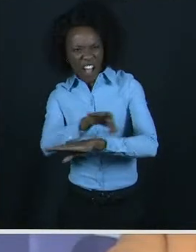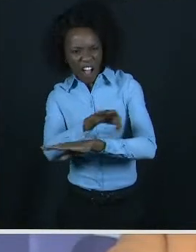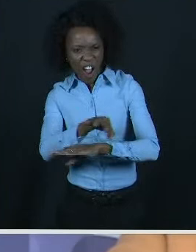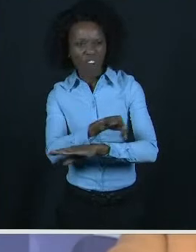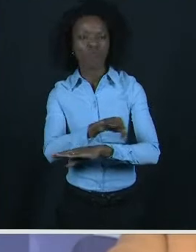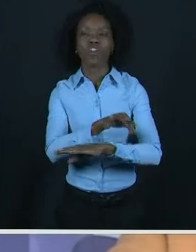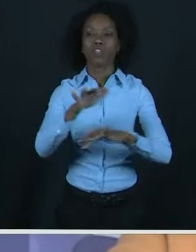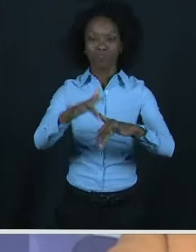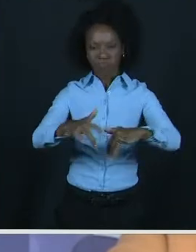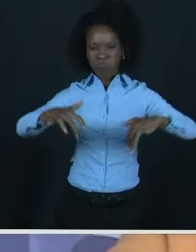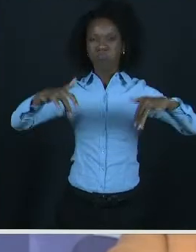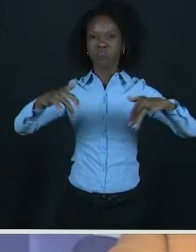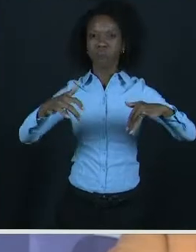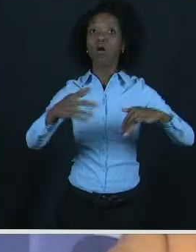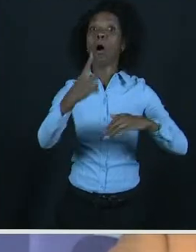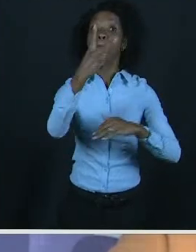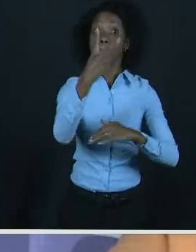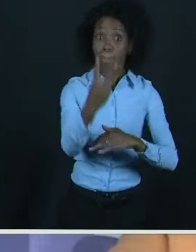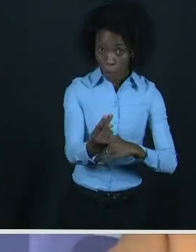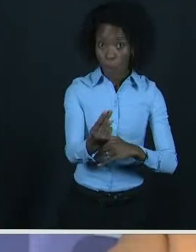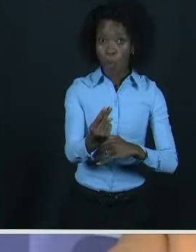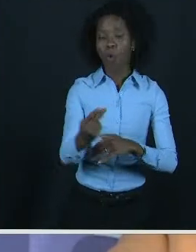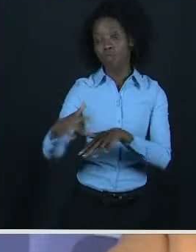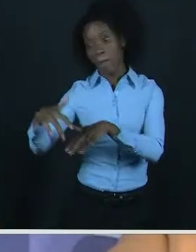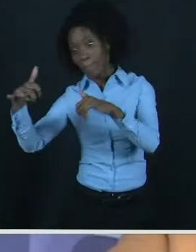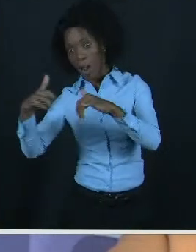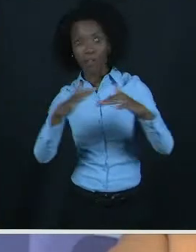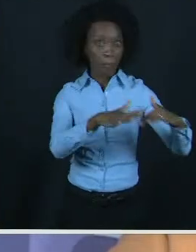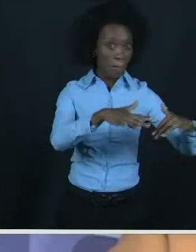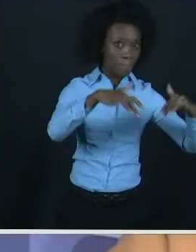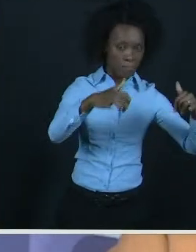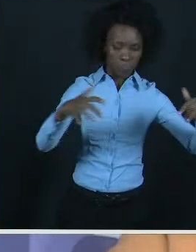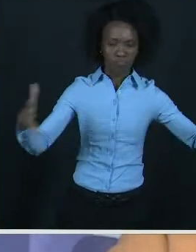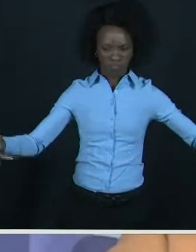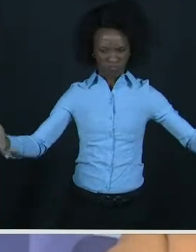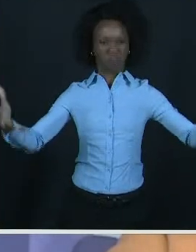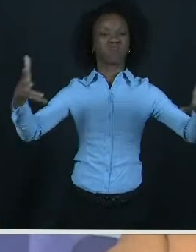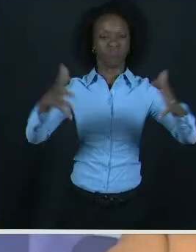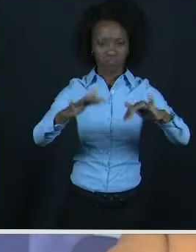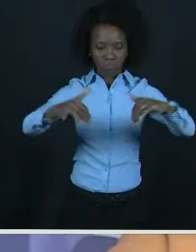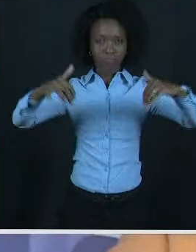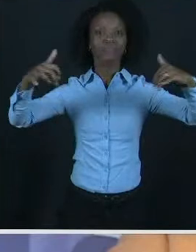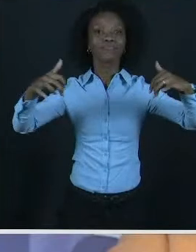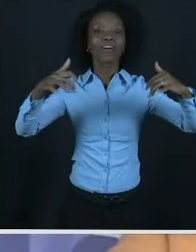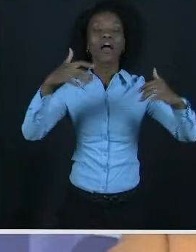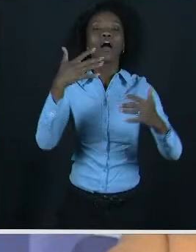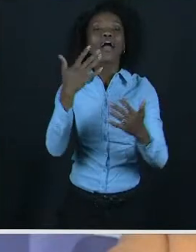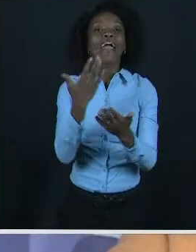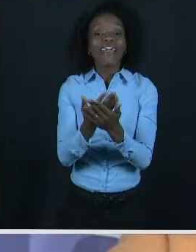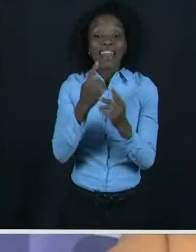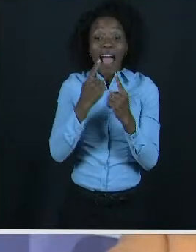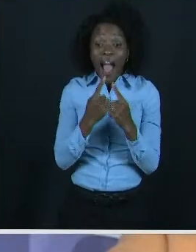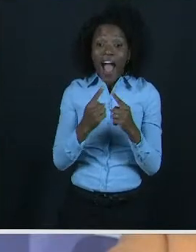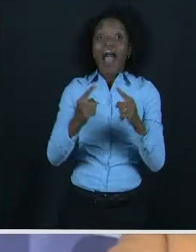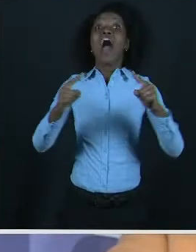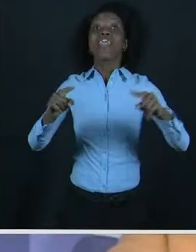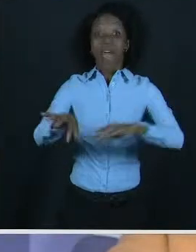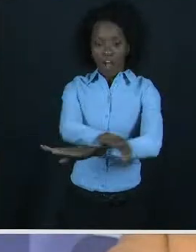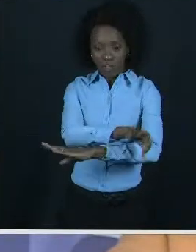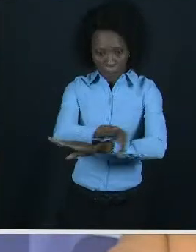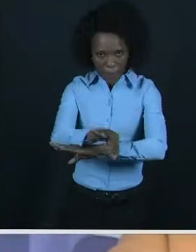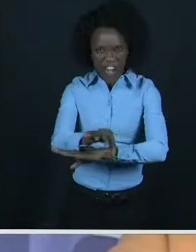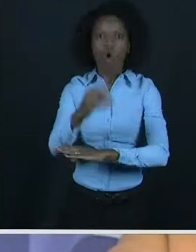of Parliament to not only announce the plan, but to have the plan discussed